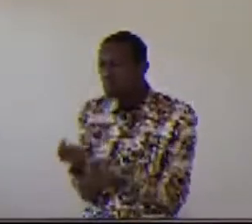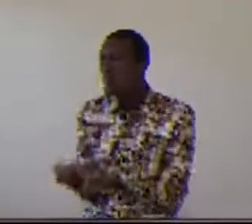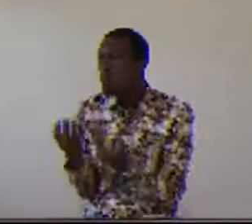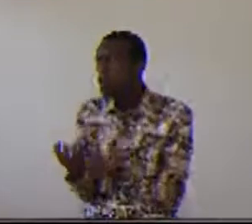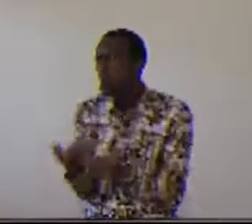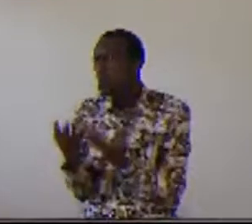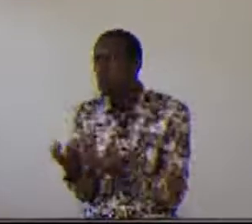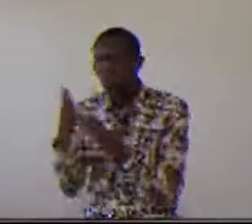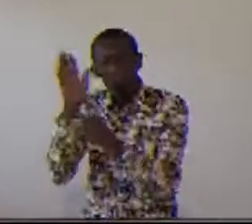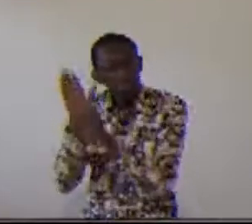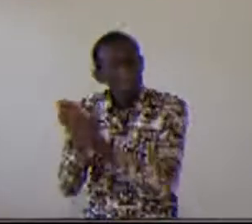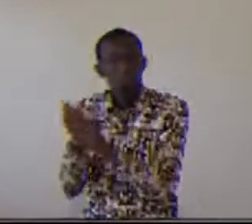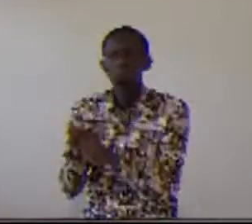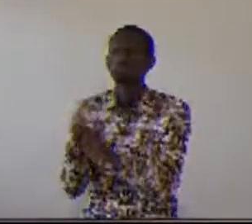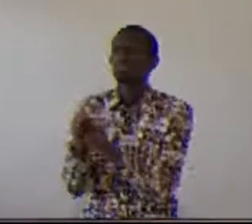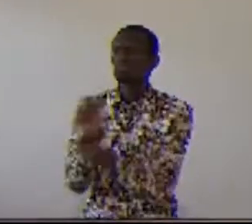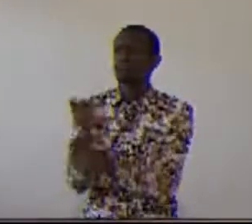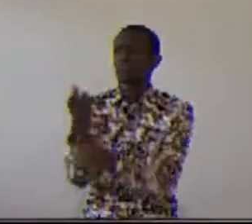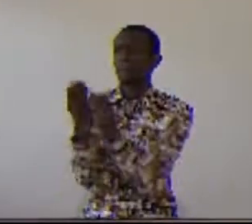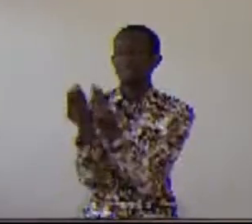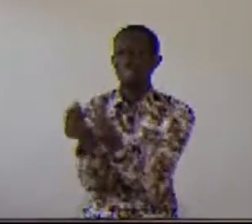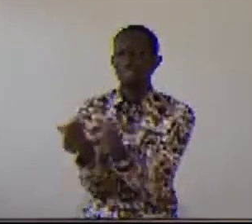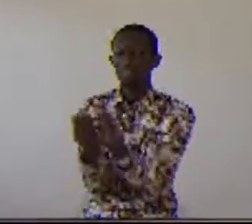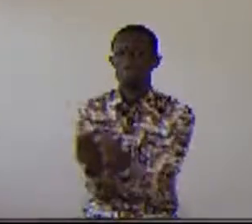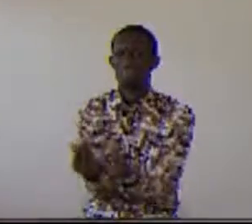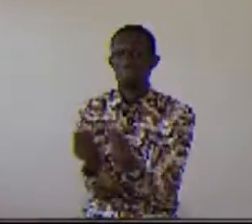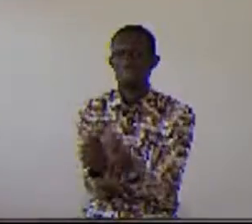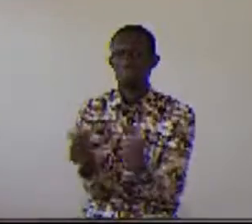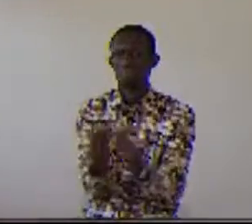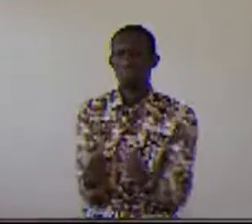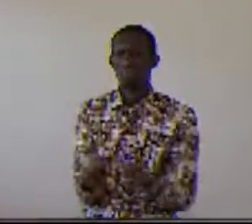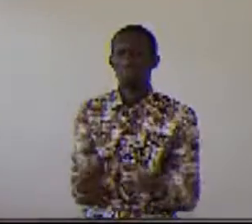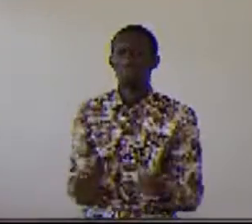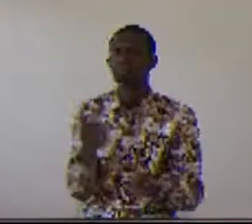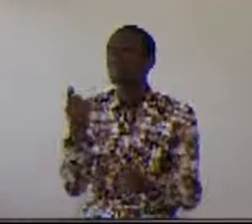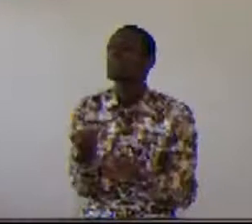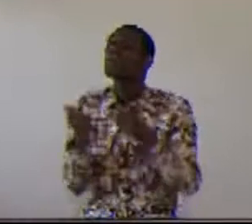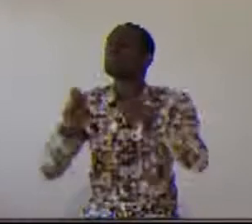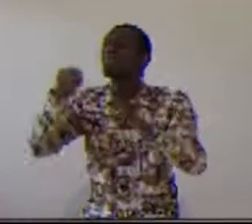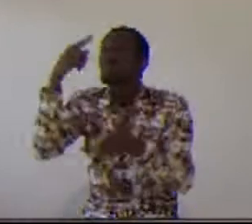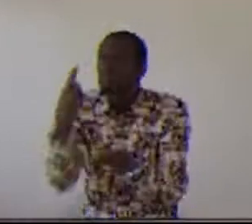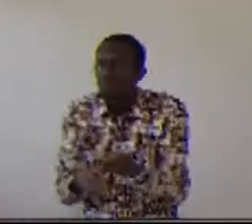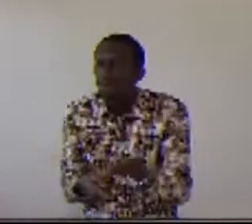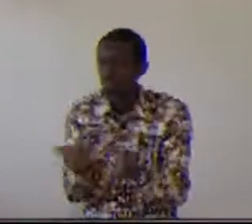it has a very high melting temperature. So what happens when we go to this group?